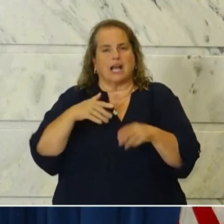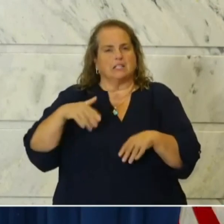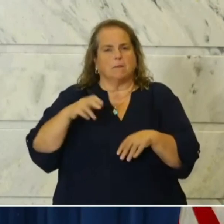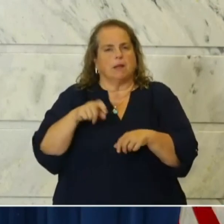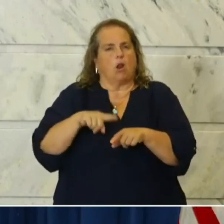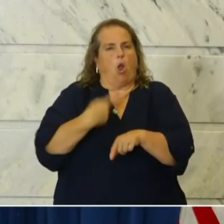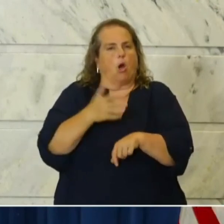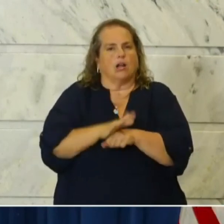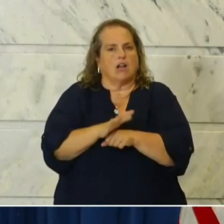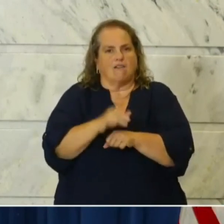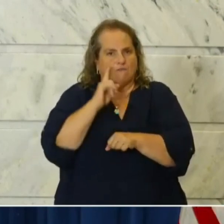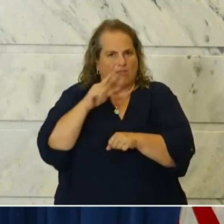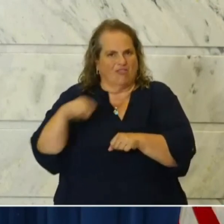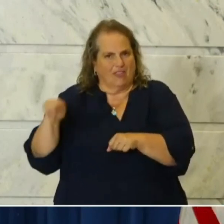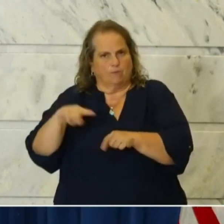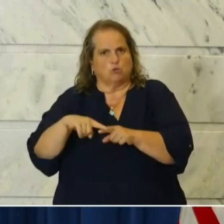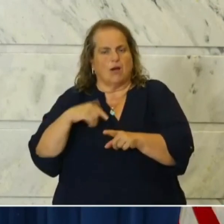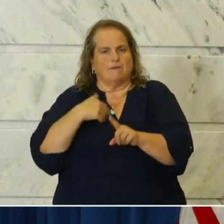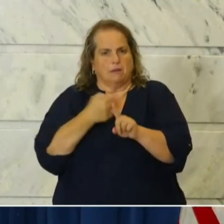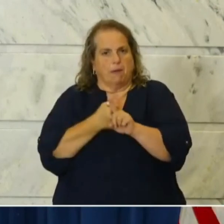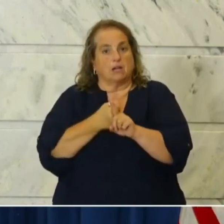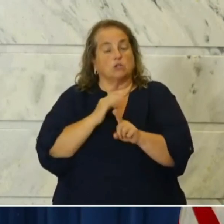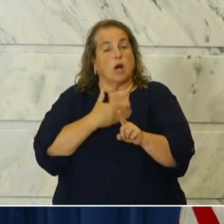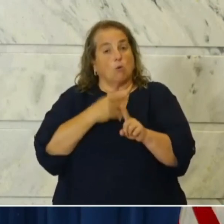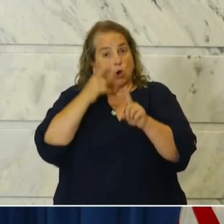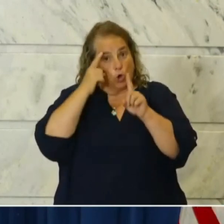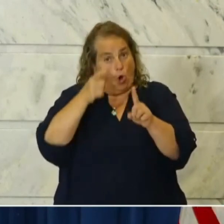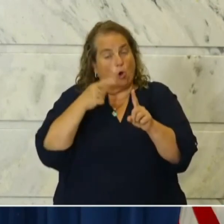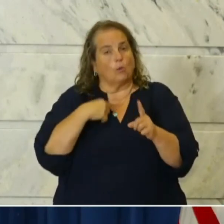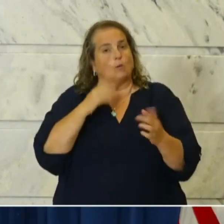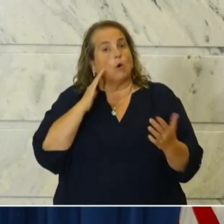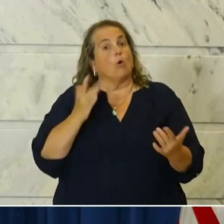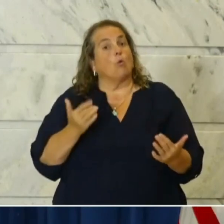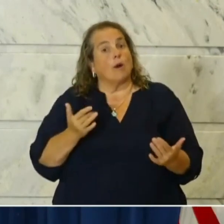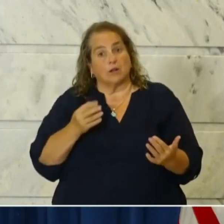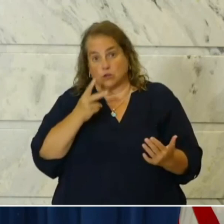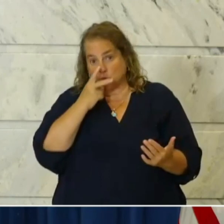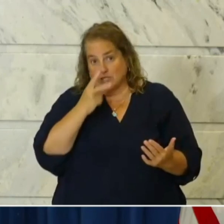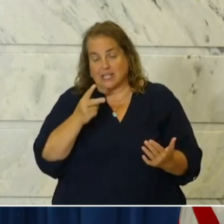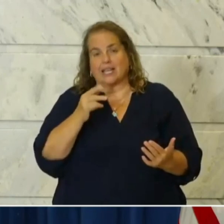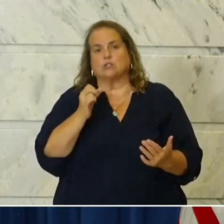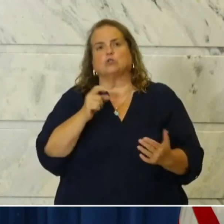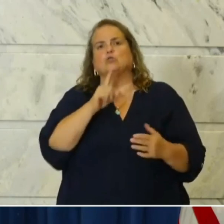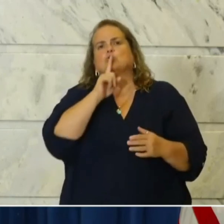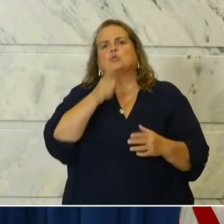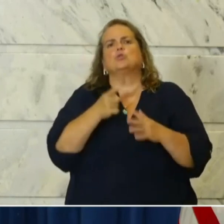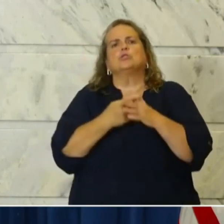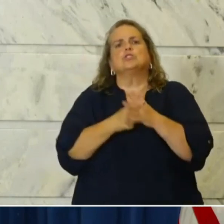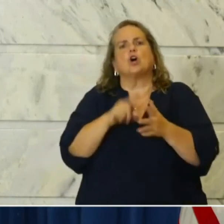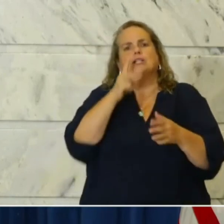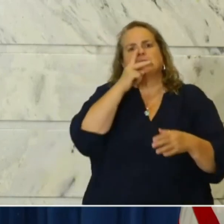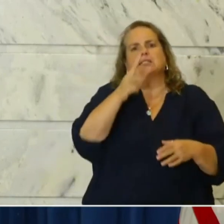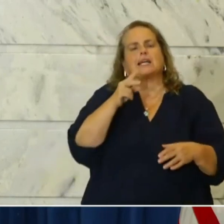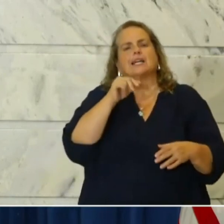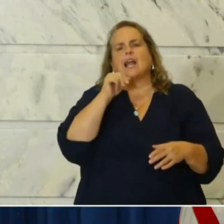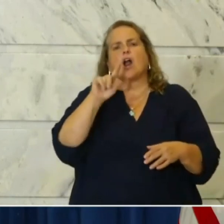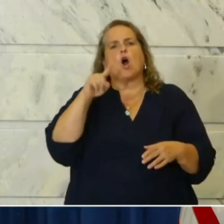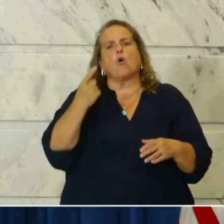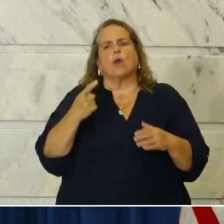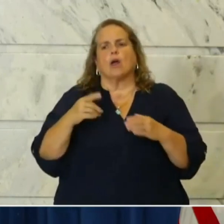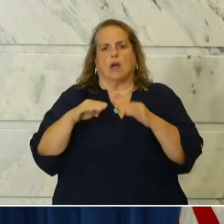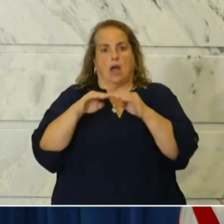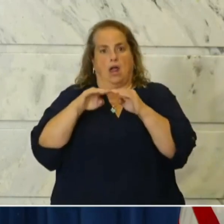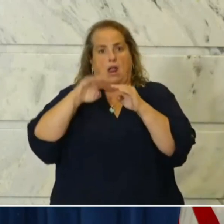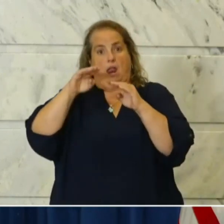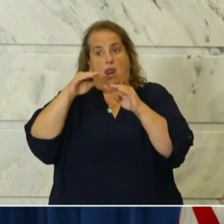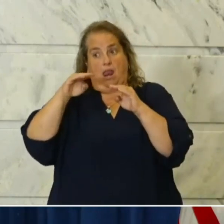have an impact. So our goal, and what we're going to wait to see, is to really start seeing not just a leveling off, but we hope